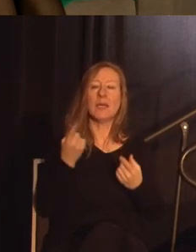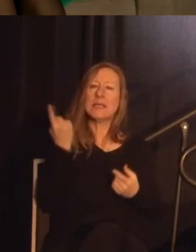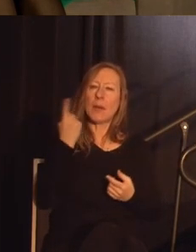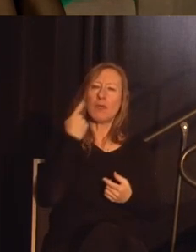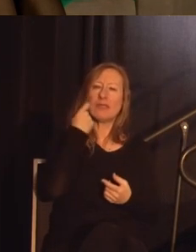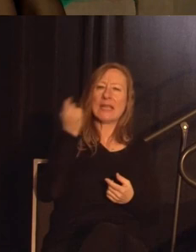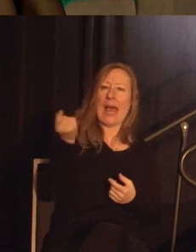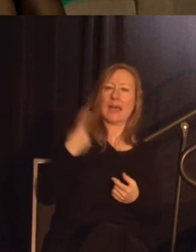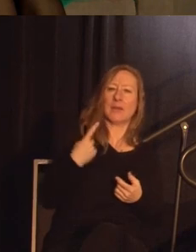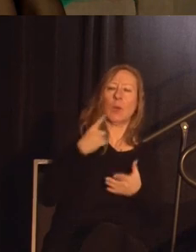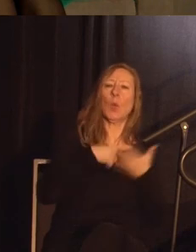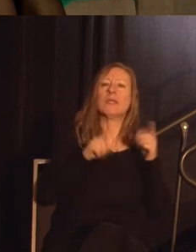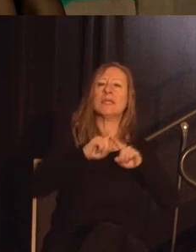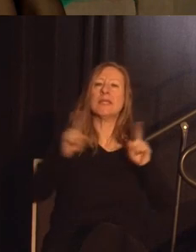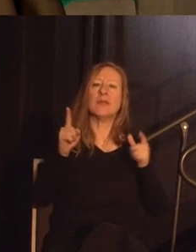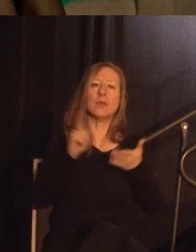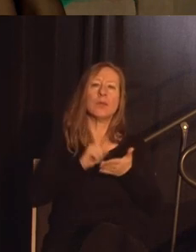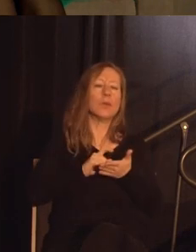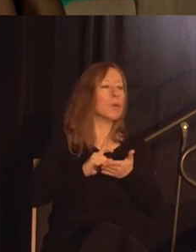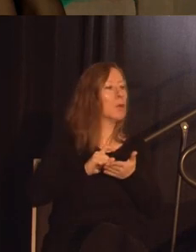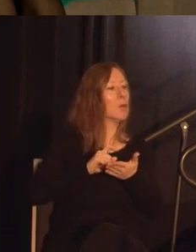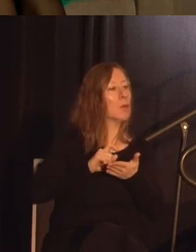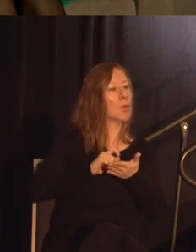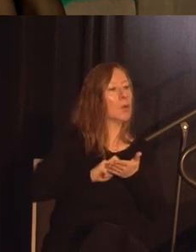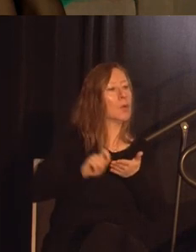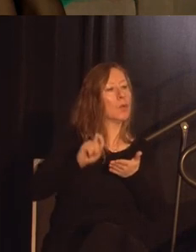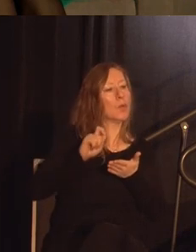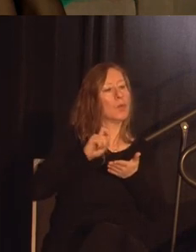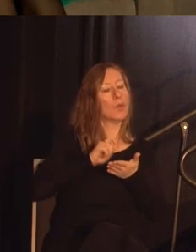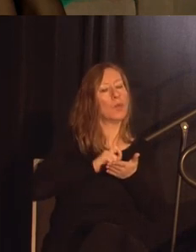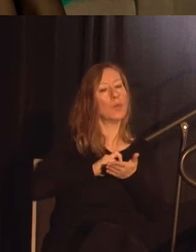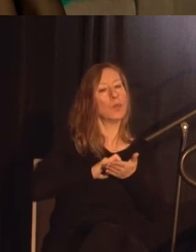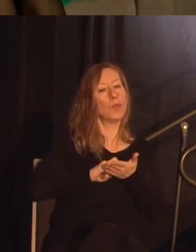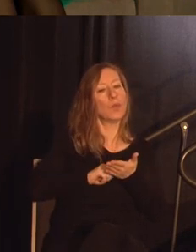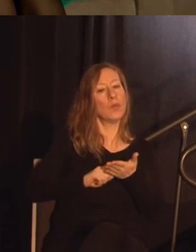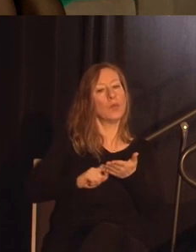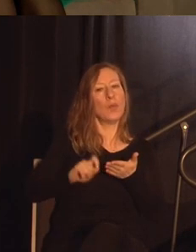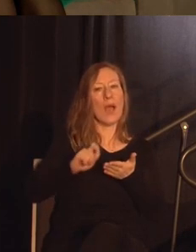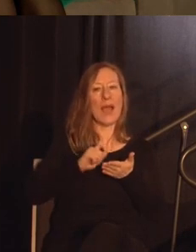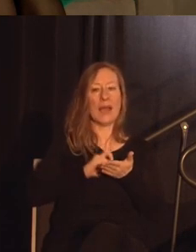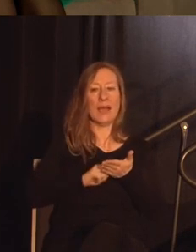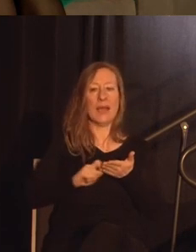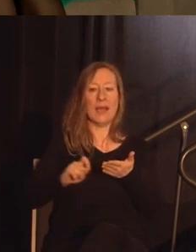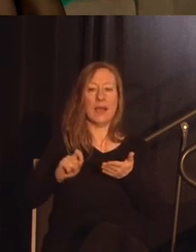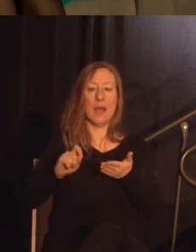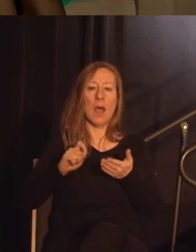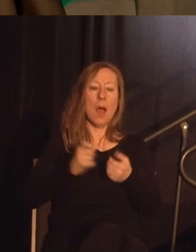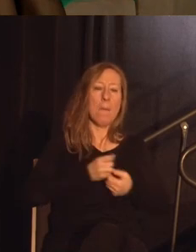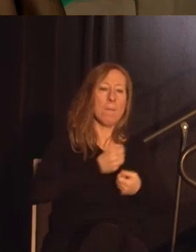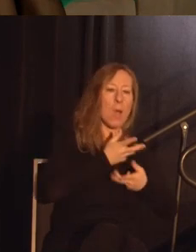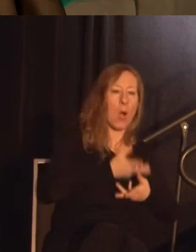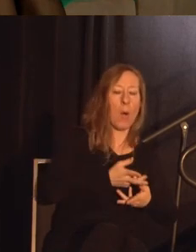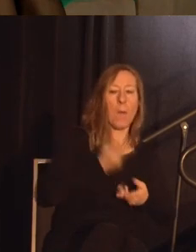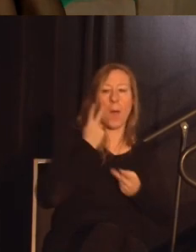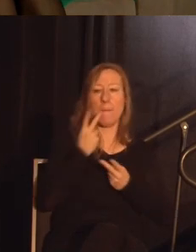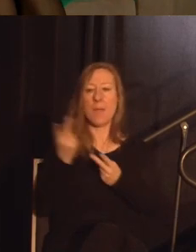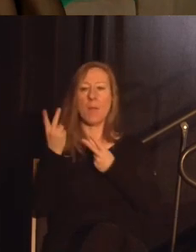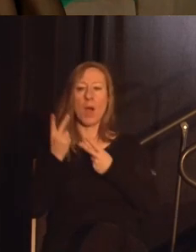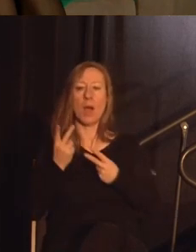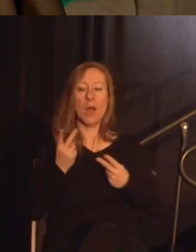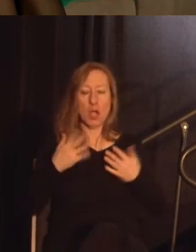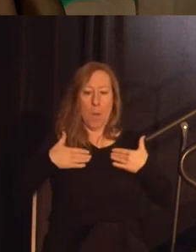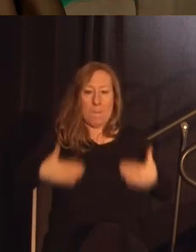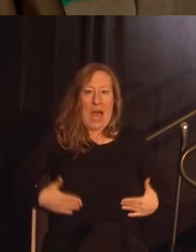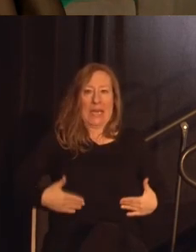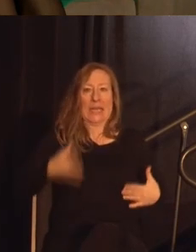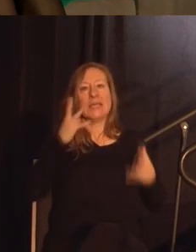like writing? What's the difference like in terms of your in terms of your embodied experience of like writing a poem versus writing nonfiction